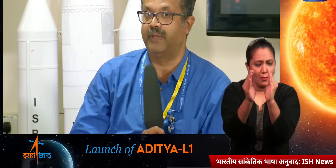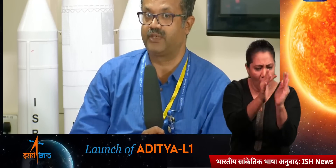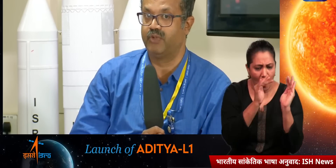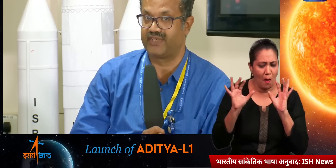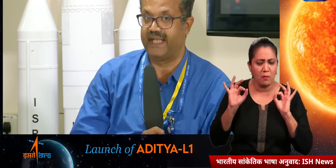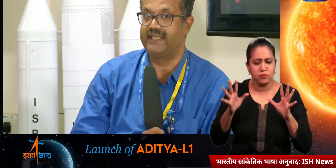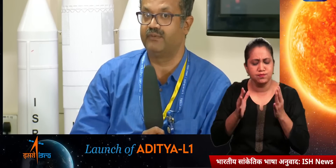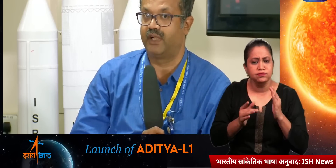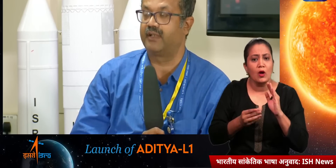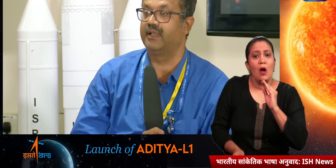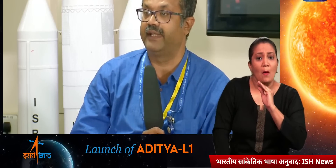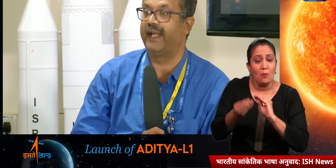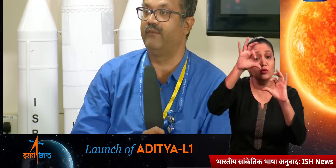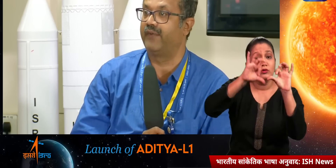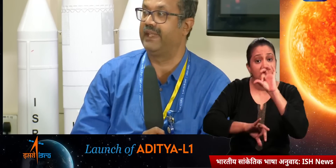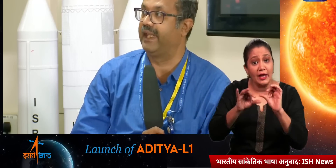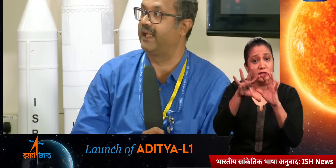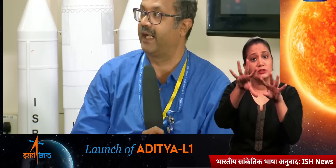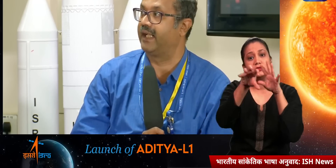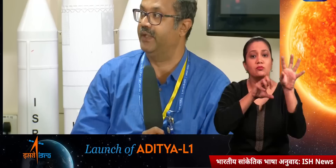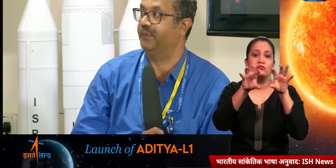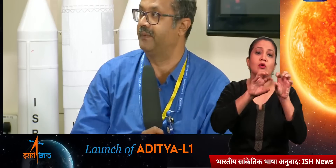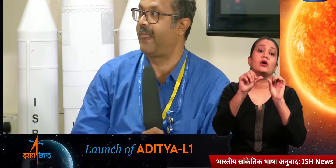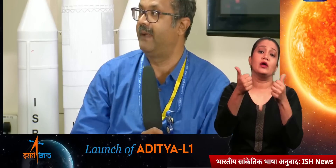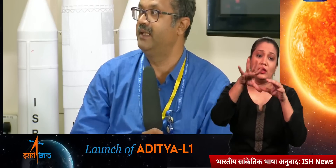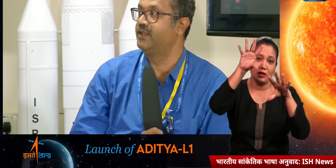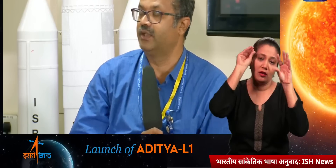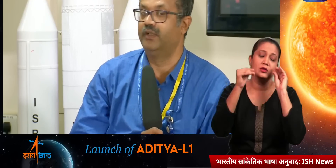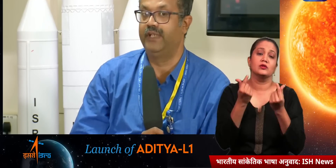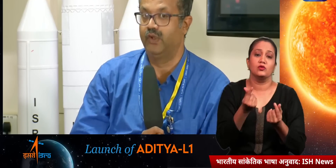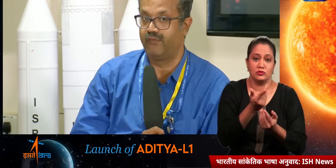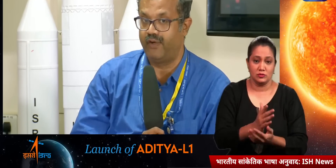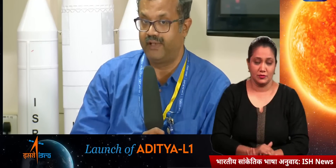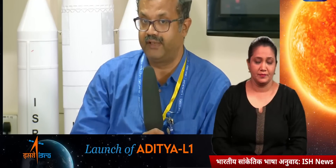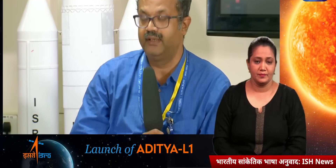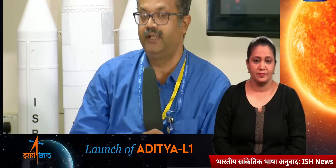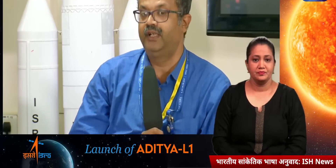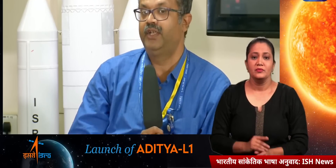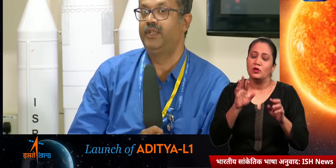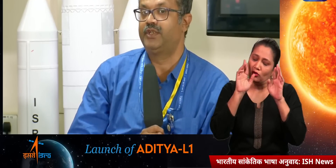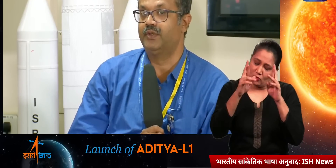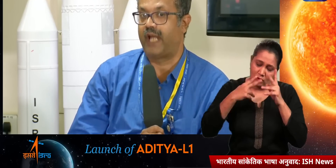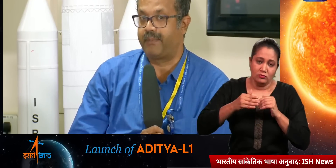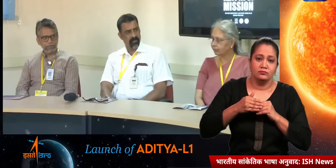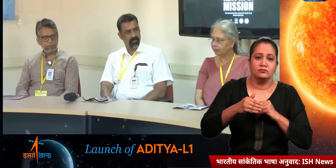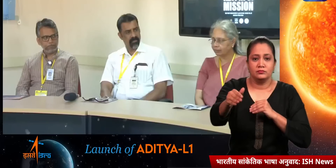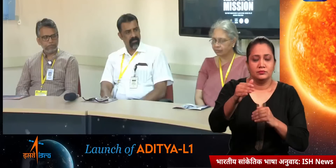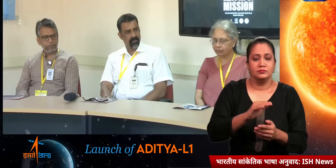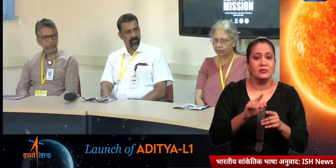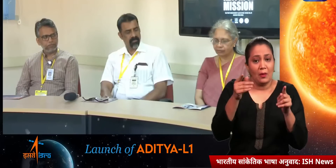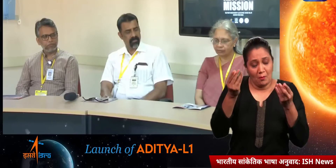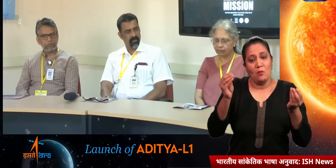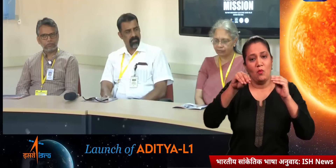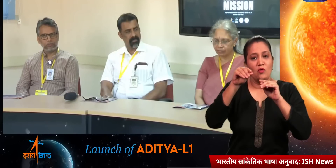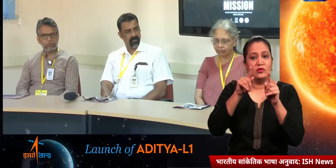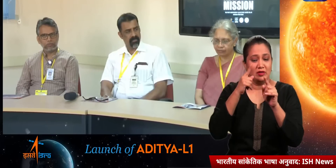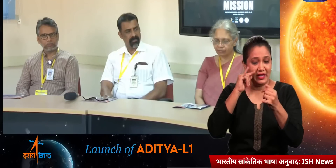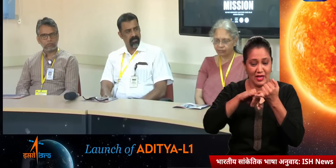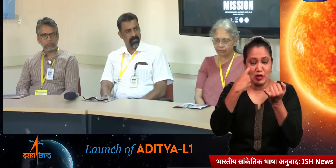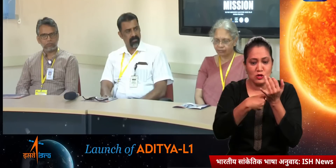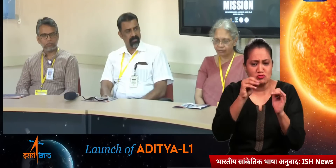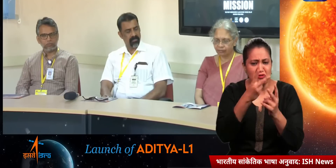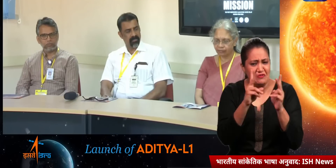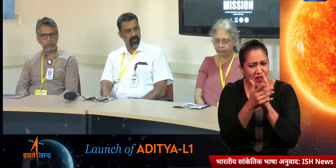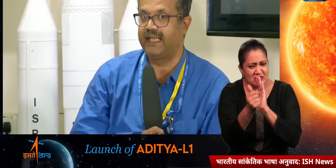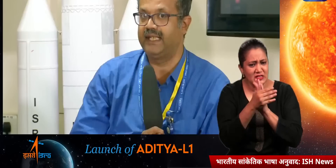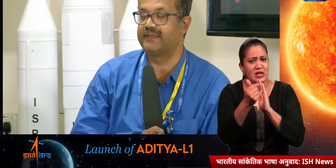do much more science than what we can currently do. So we look forward to capitalize on ISRO's capabilities,